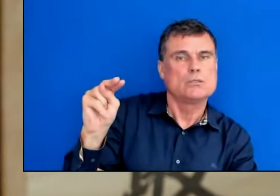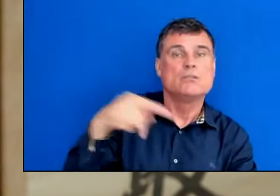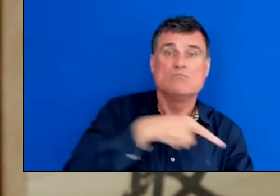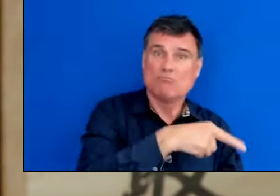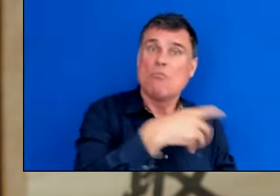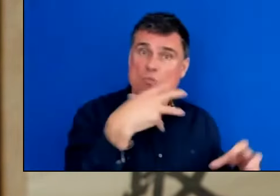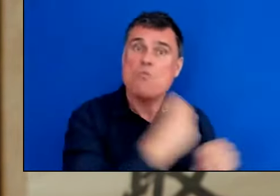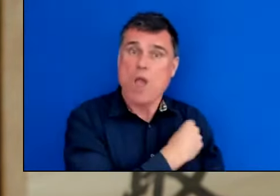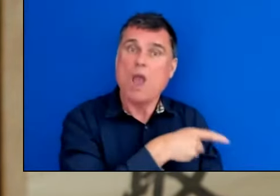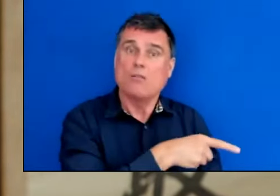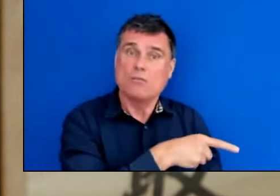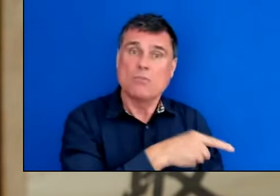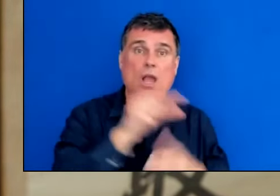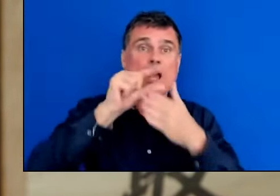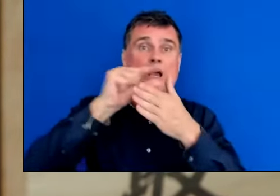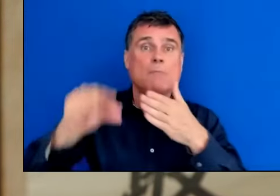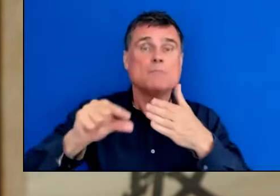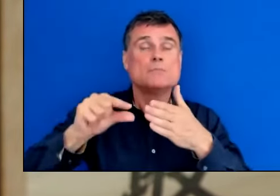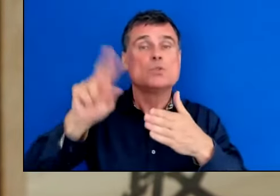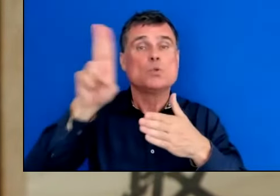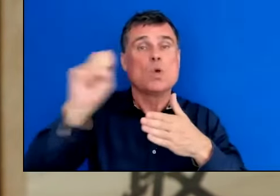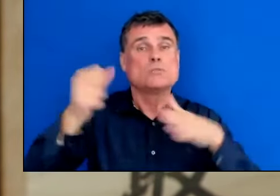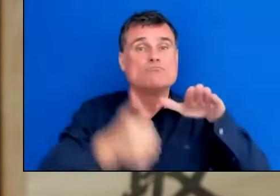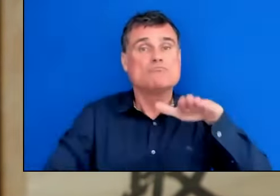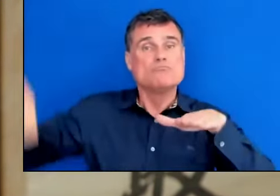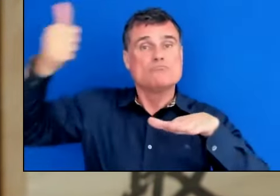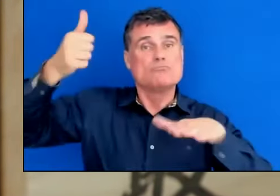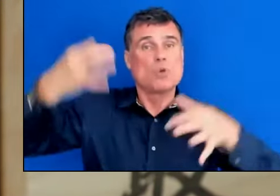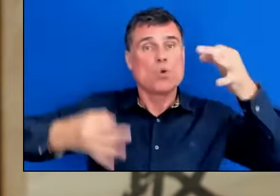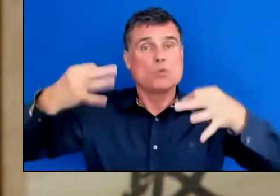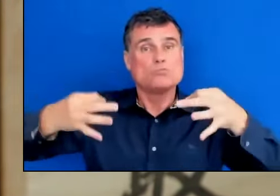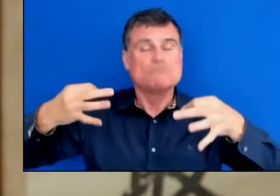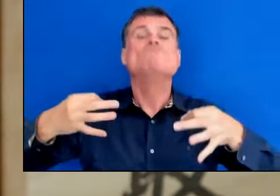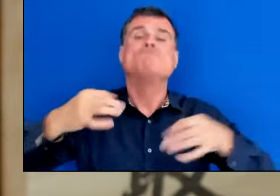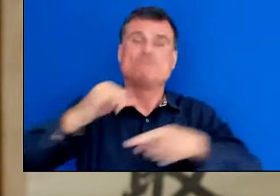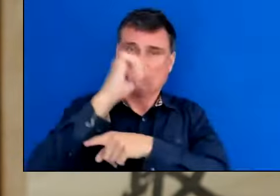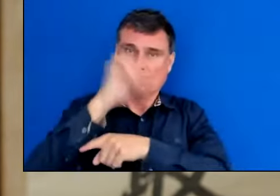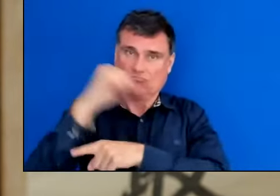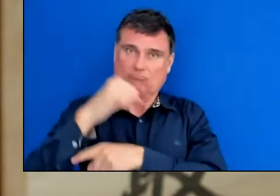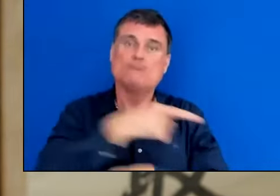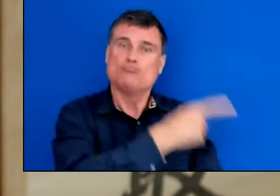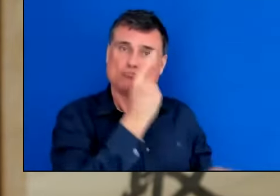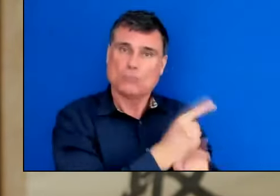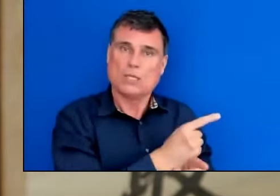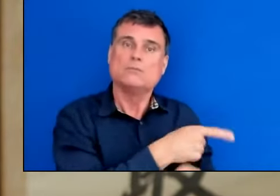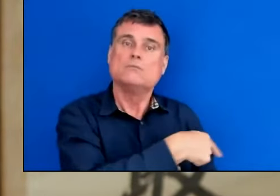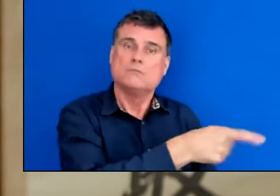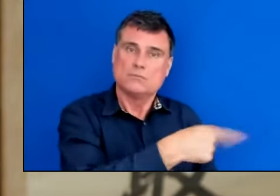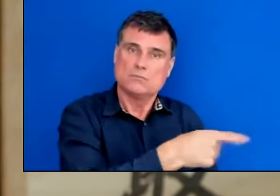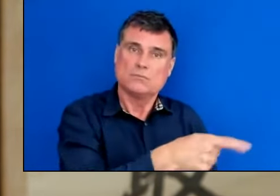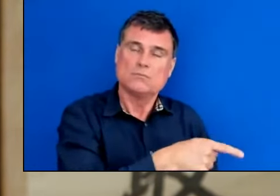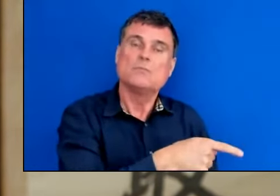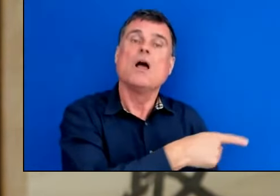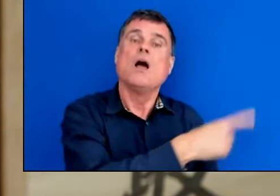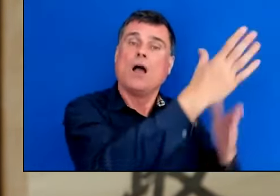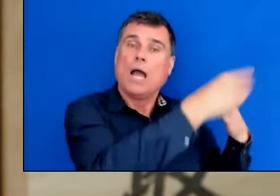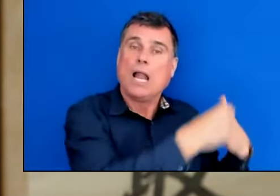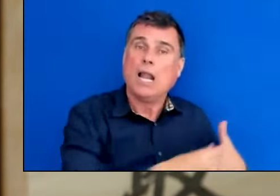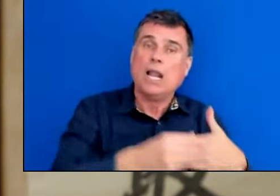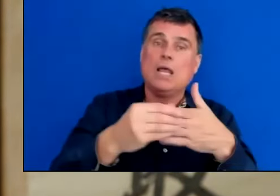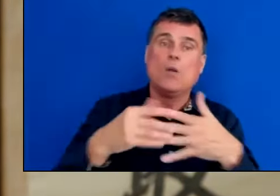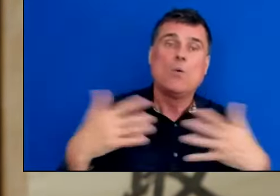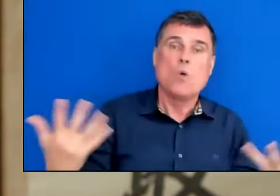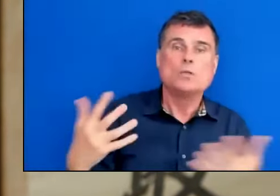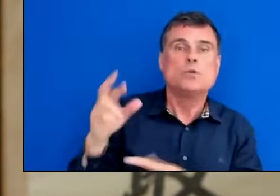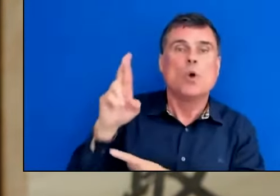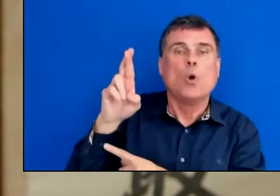the highest court of the land, the Supreme Court of the United States. This led to the